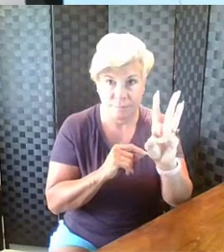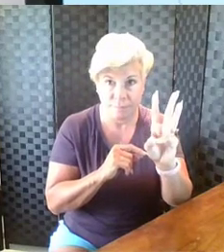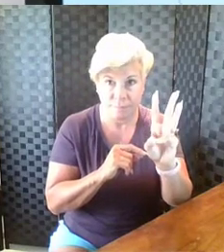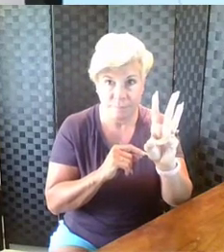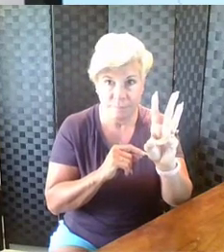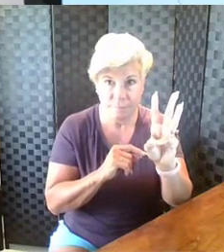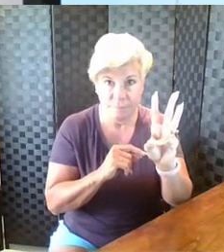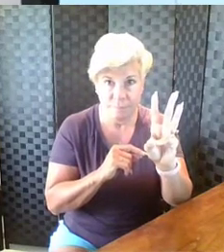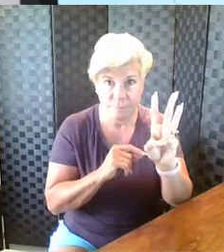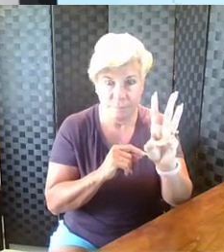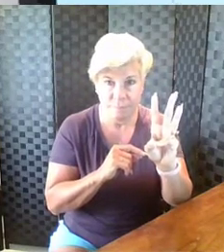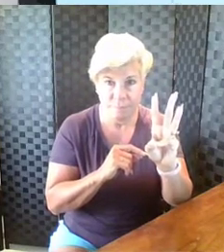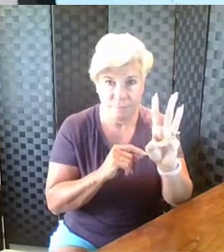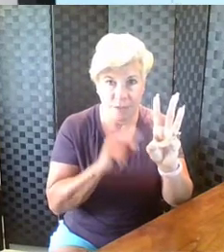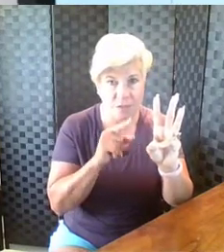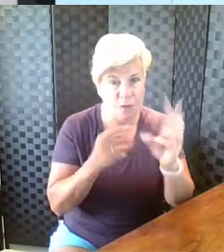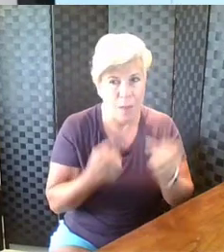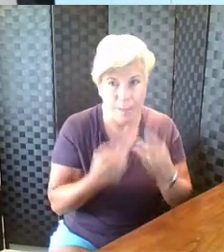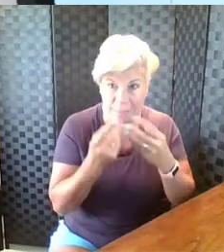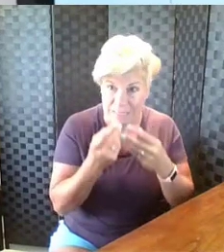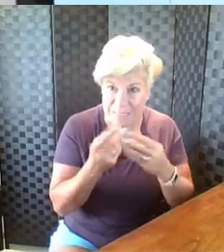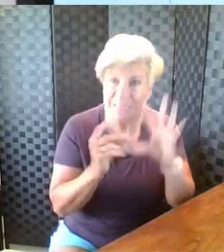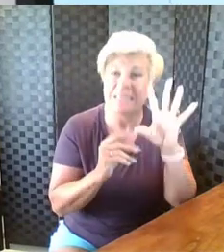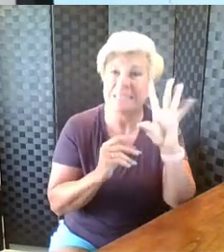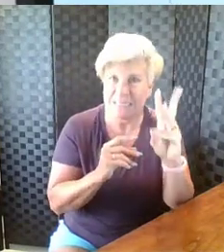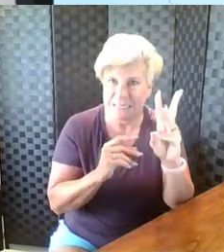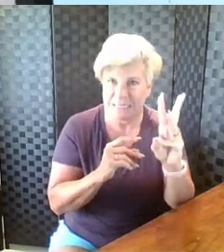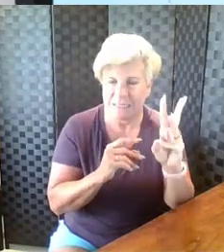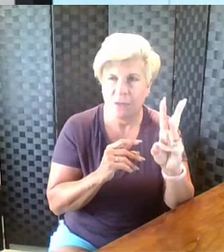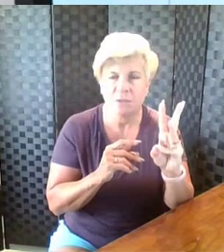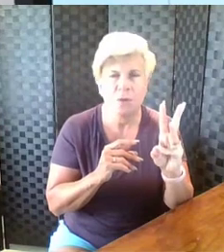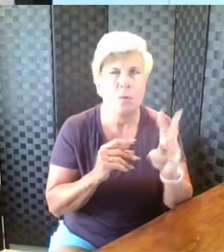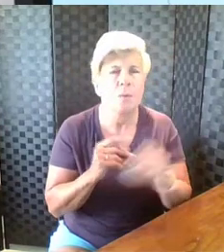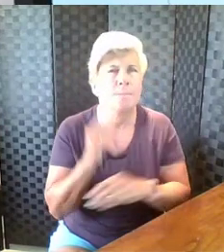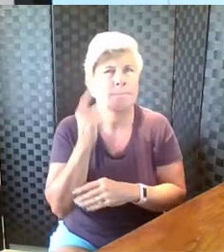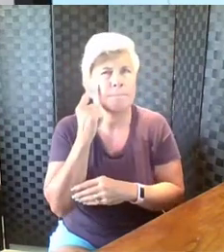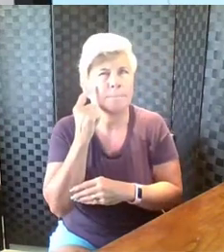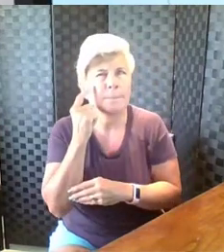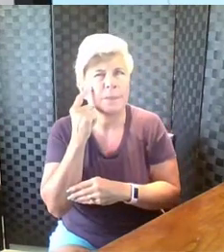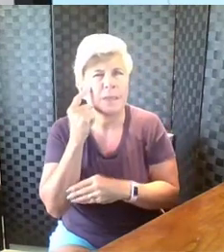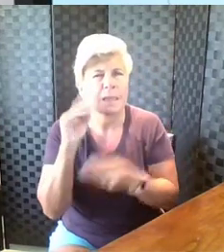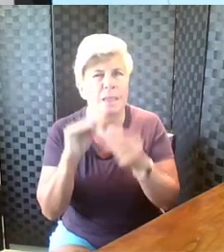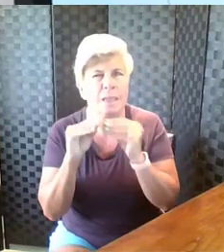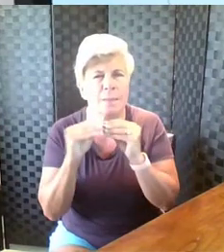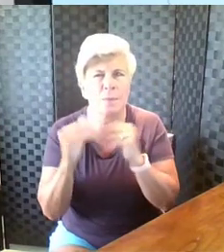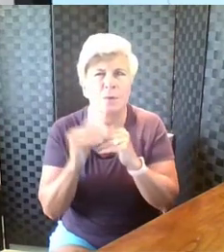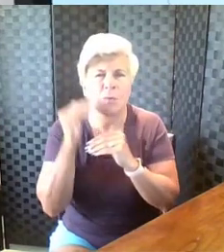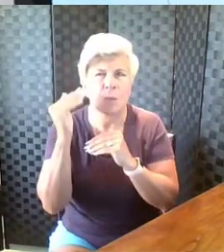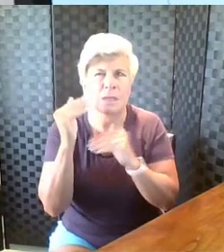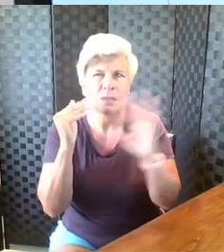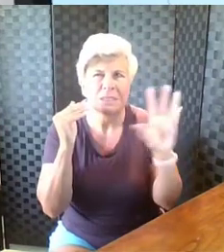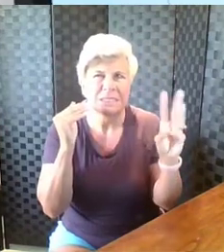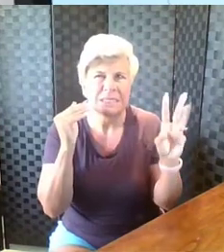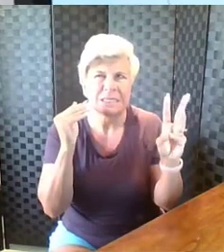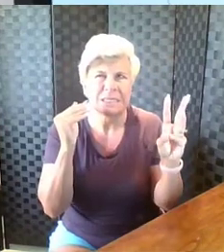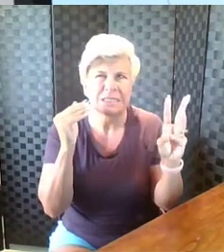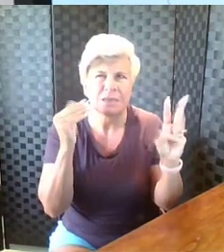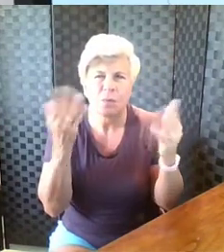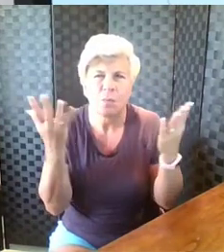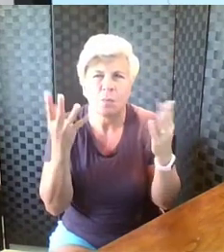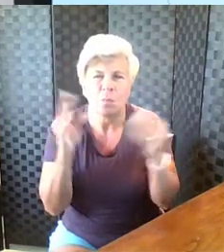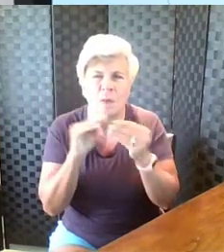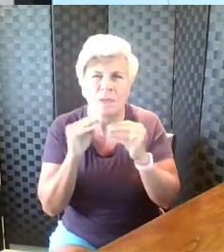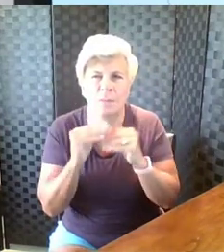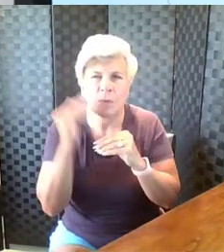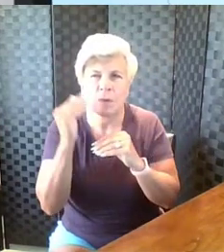5, 6. Now, you're probably already thinking of a number that is bigger or greater than 6, and you'd be correct. But for the activity